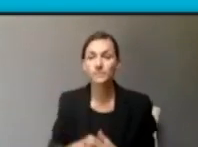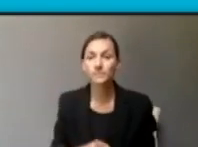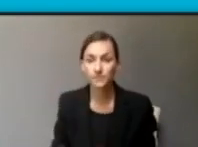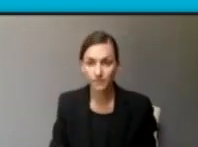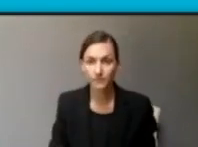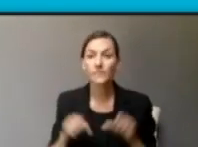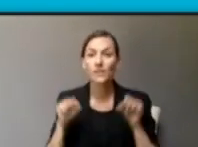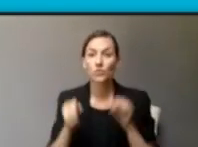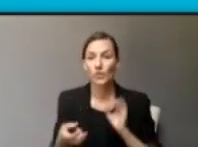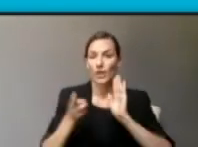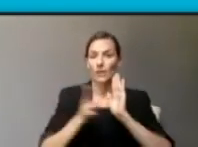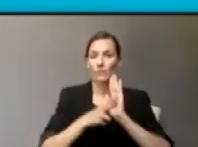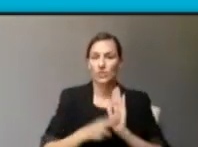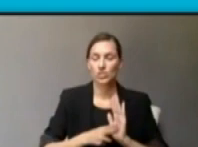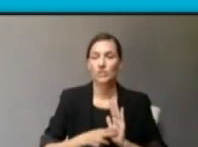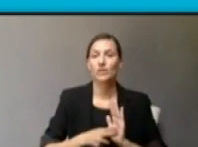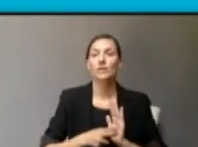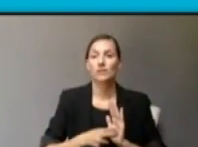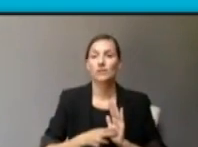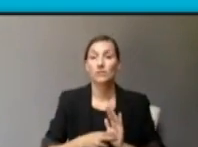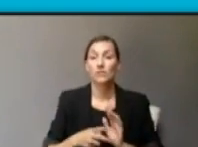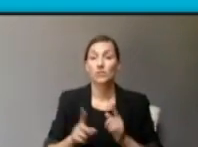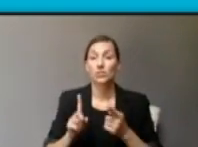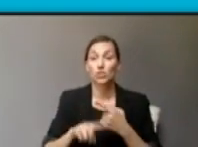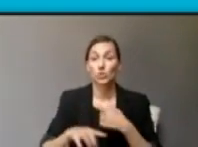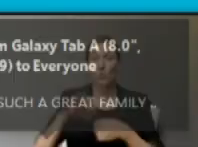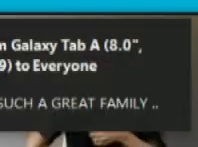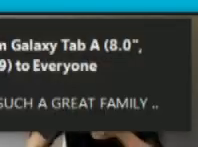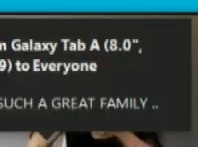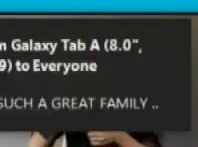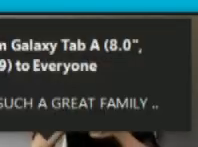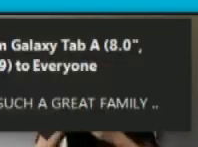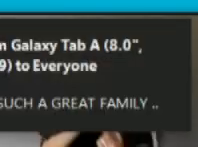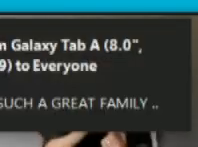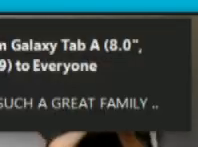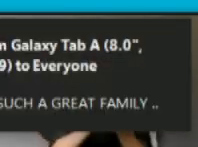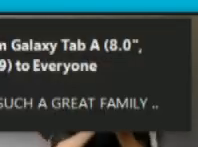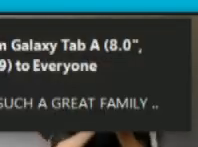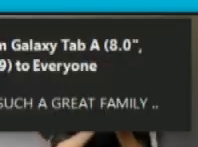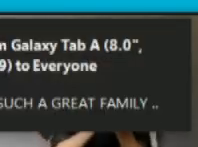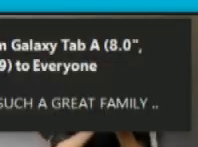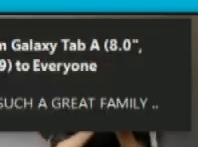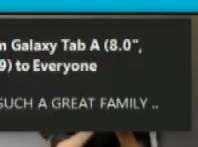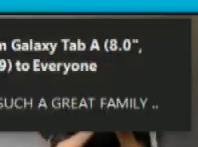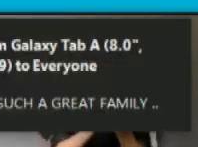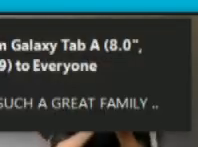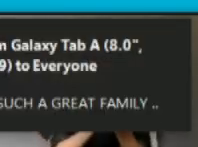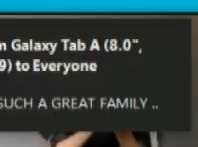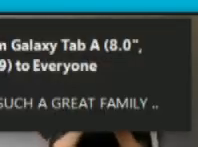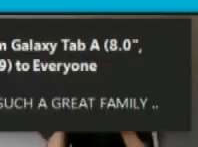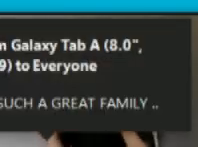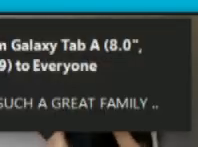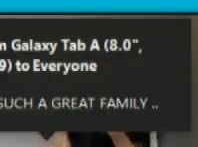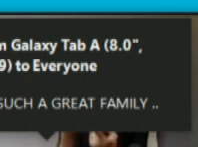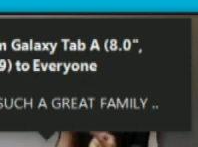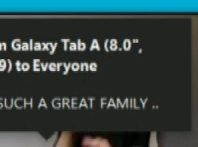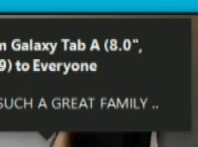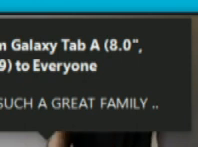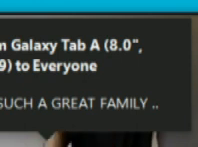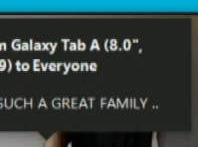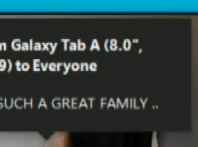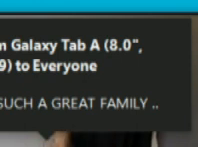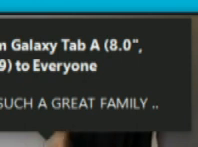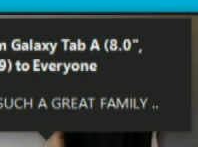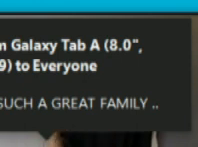absentee ballot. You can register to vote in person until August the 4th. There is a link